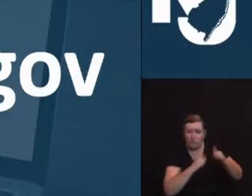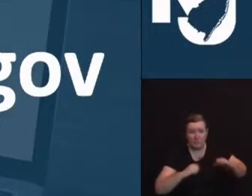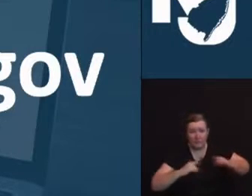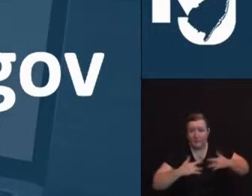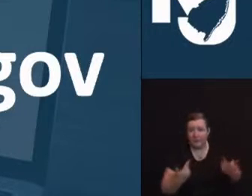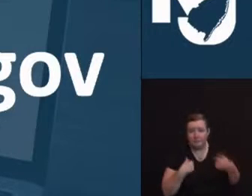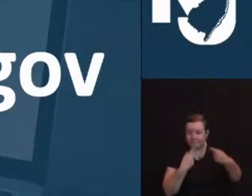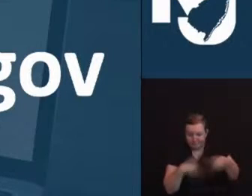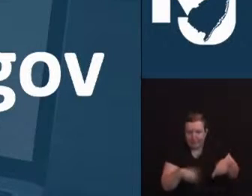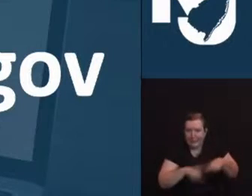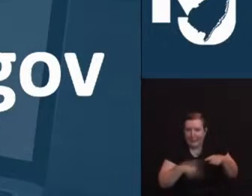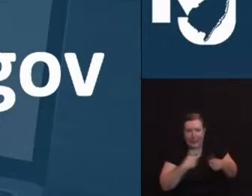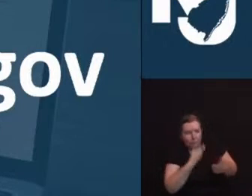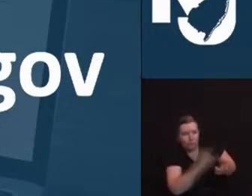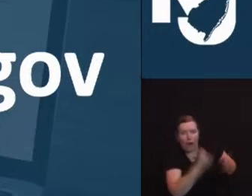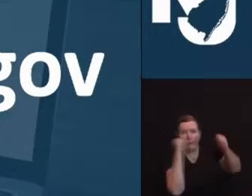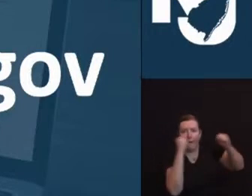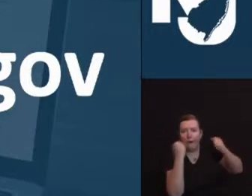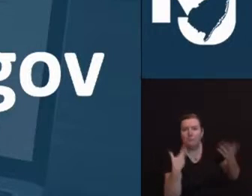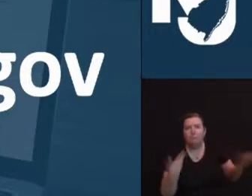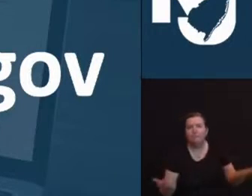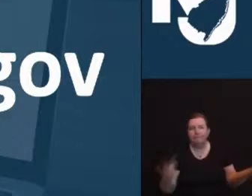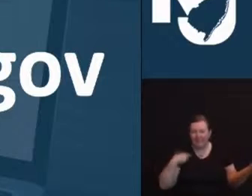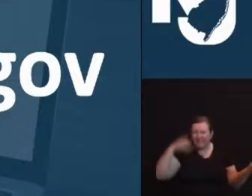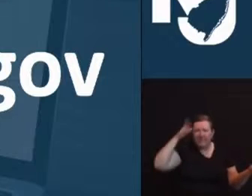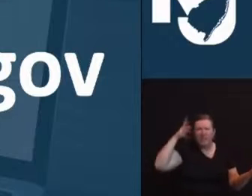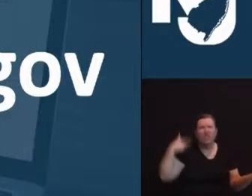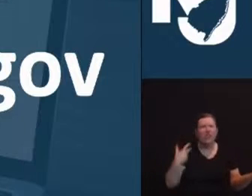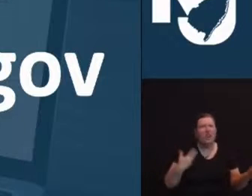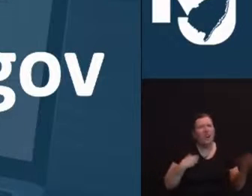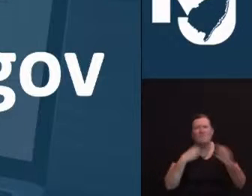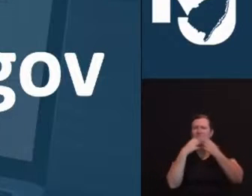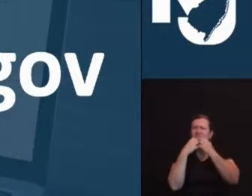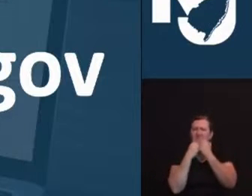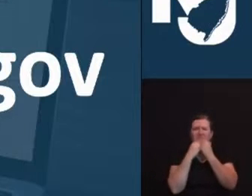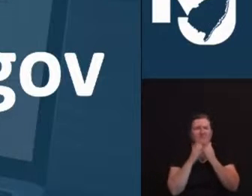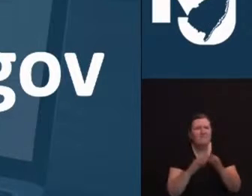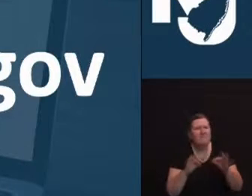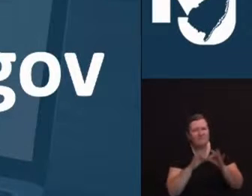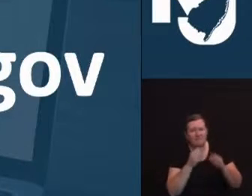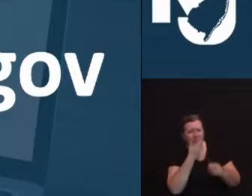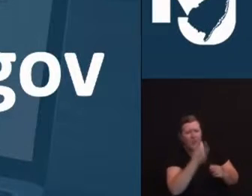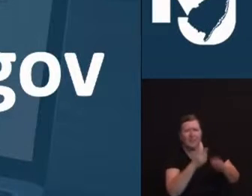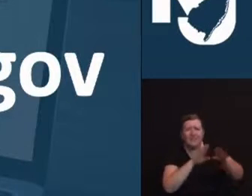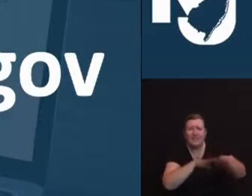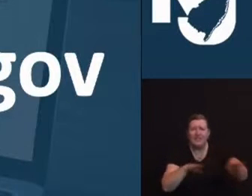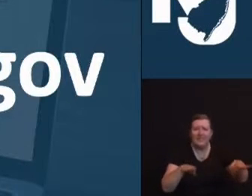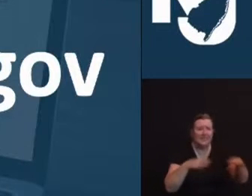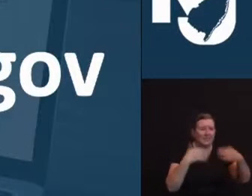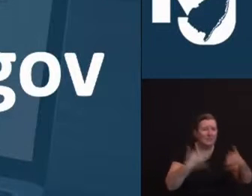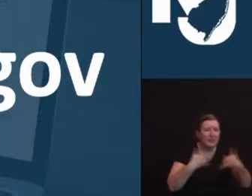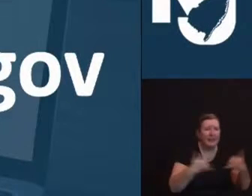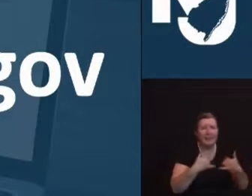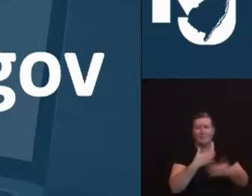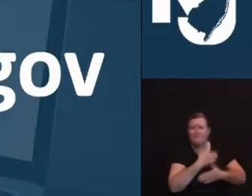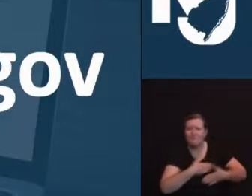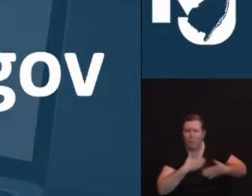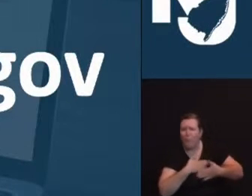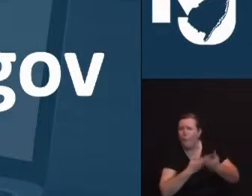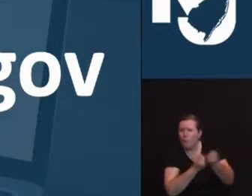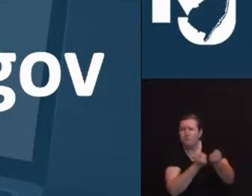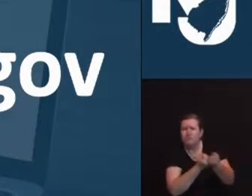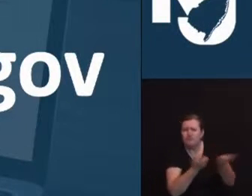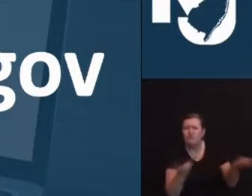I understand the importance of watching our kids play and the thrill of cheering them on. But right now, with the numbers we are seeing, we have to take